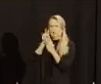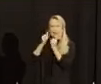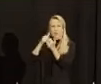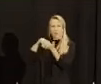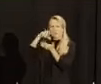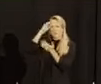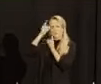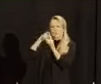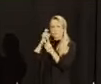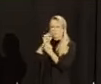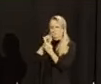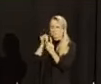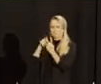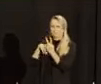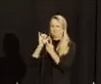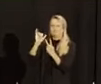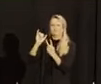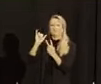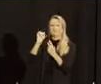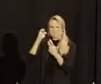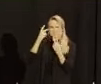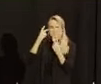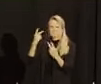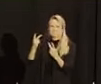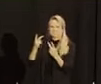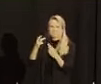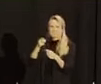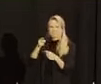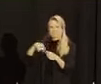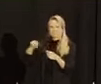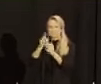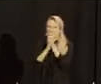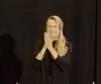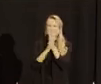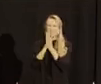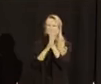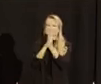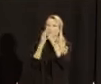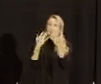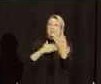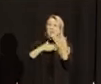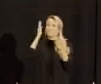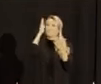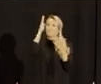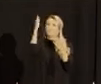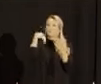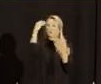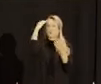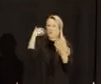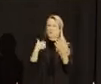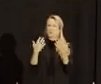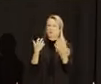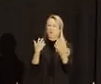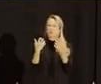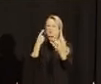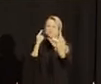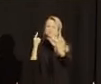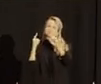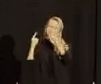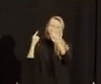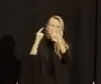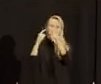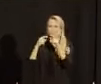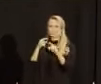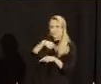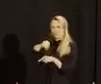want, even if you don't know what it looks like. Just like Lois, Judy